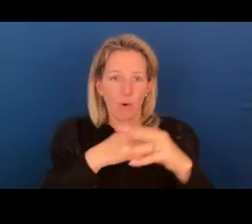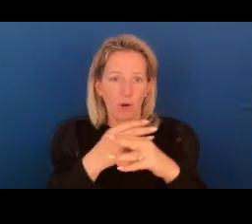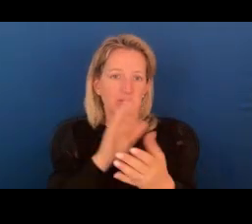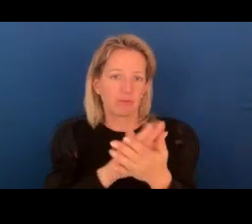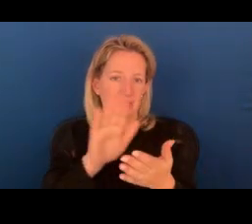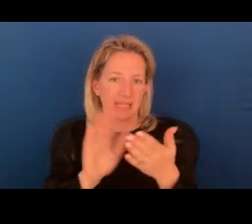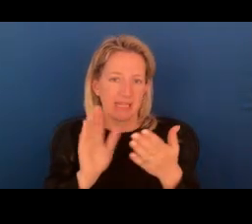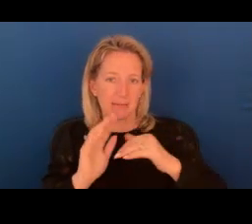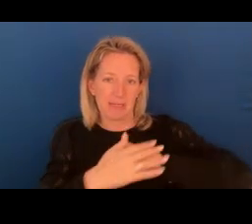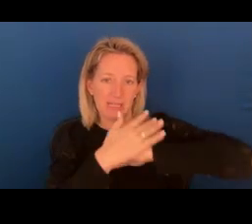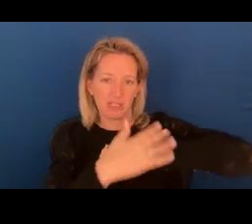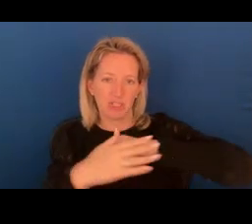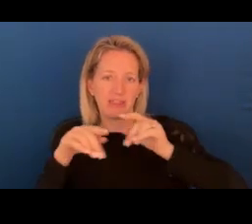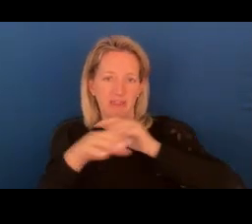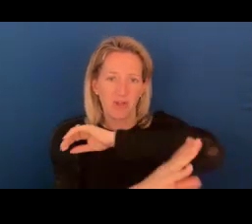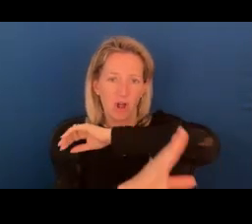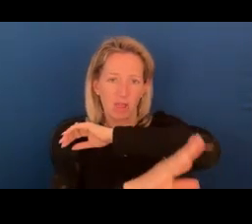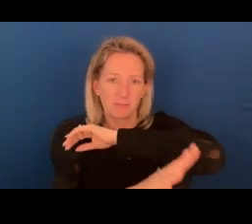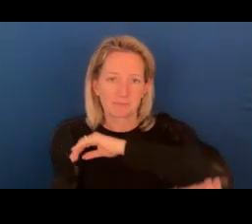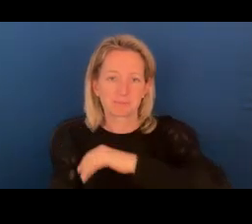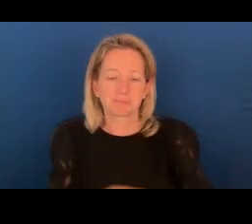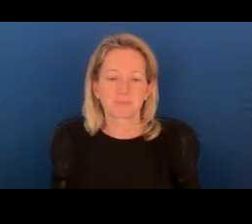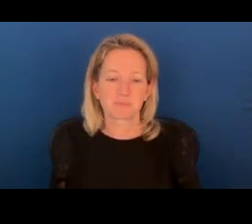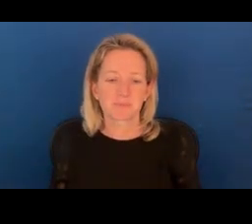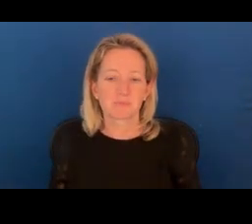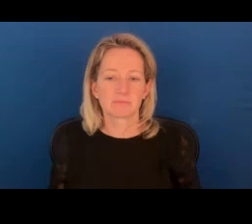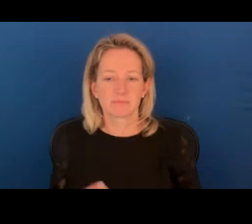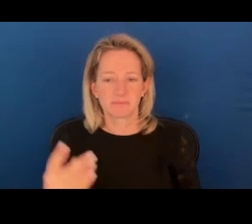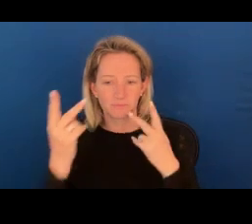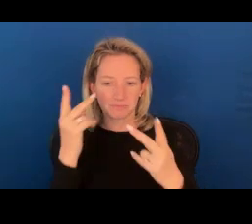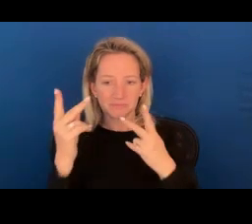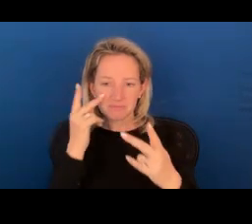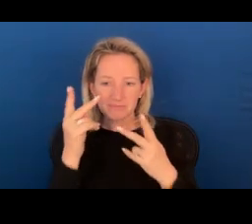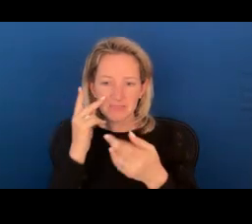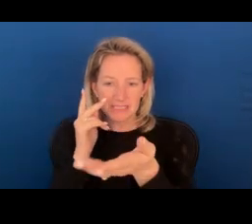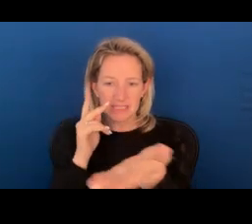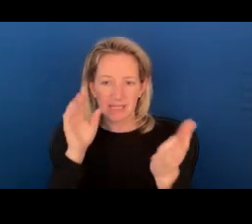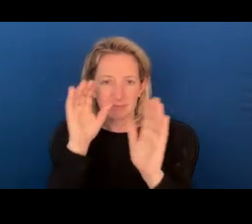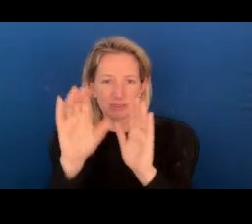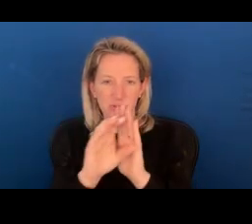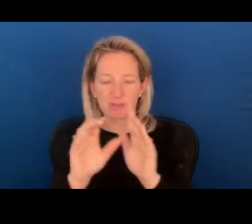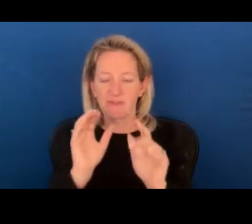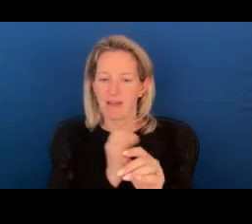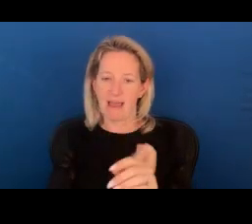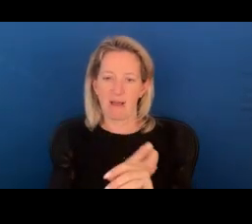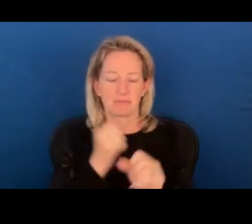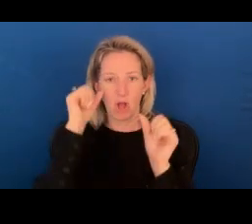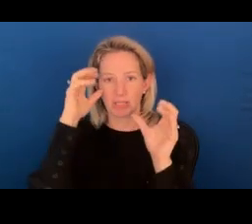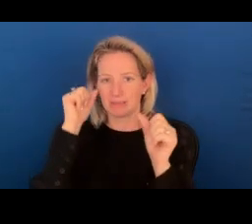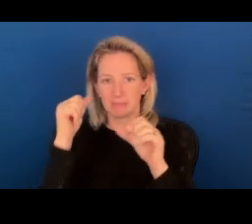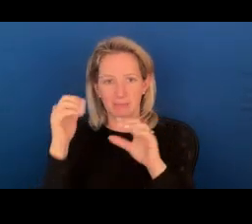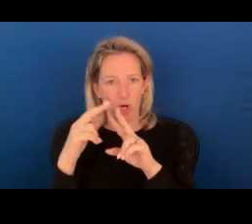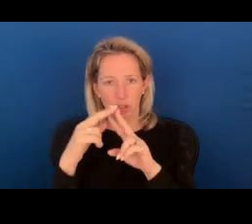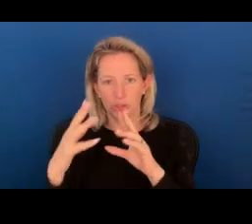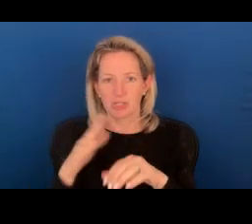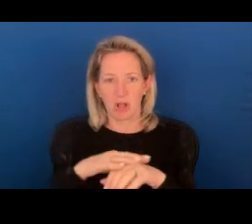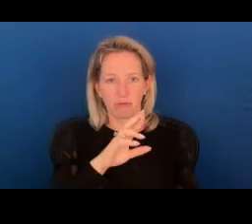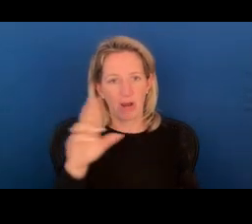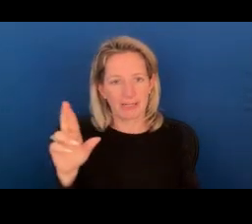in the fall. And you can see some photos of some of our awesome partners on the right